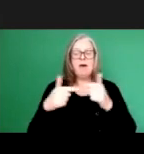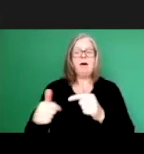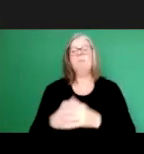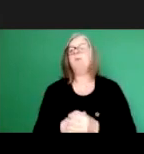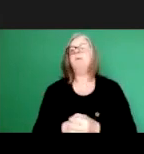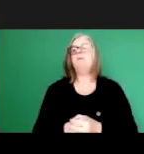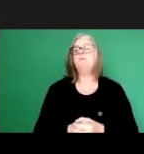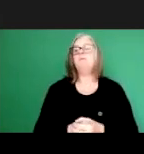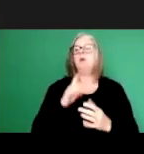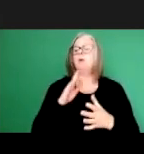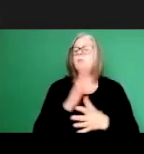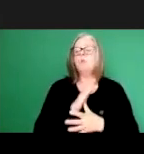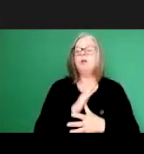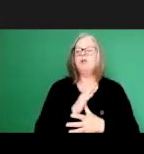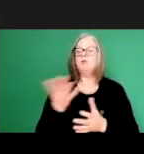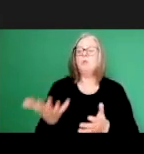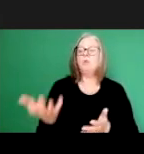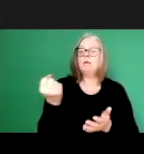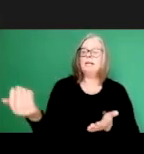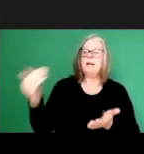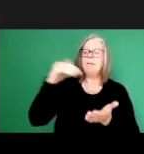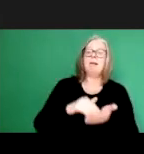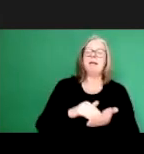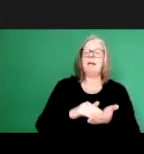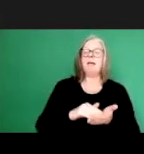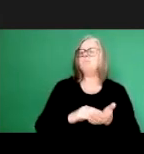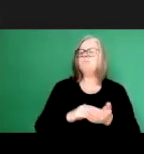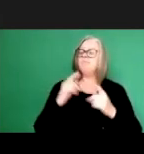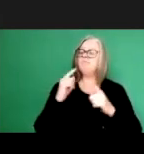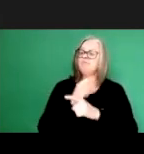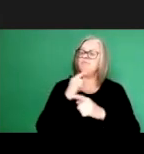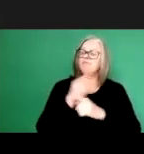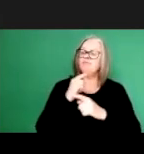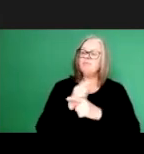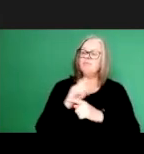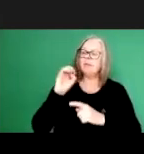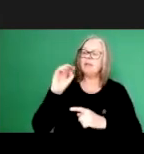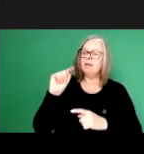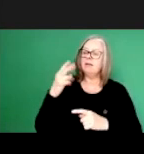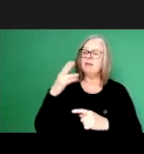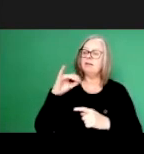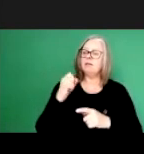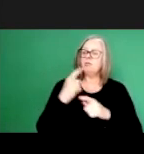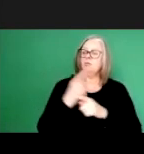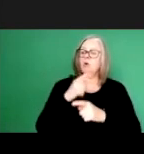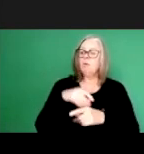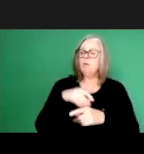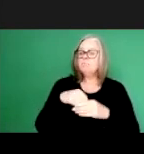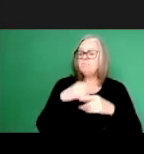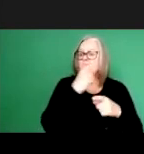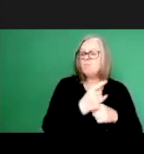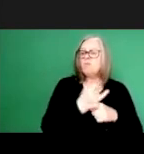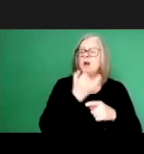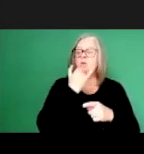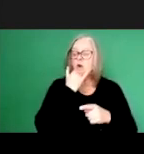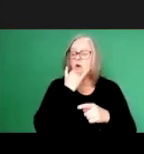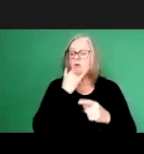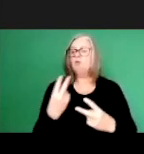about reclaiming the ethics of morality and widening the circles to respect land and home and to acknowledge trauma and history.